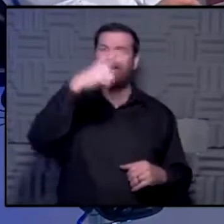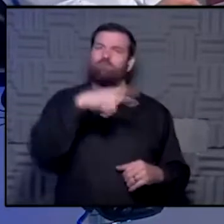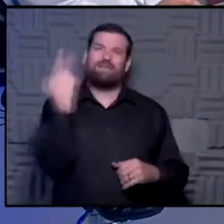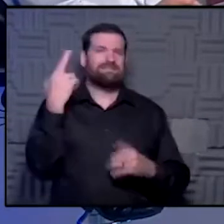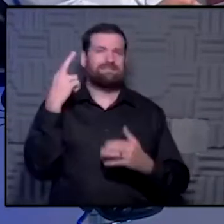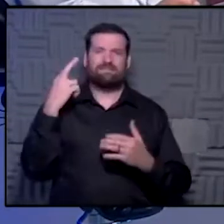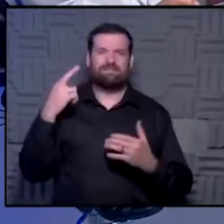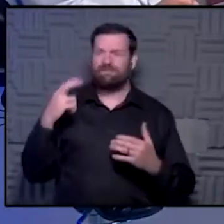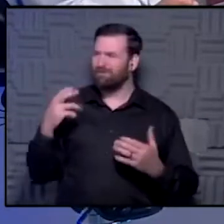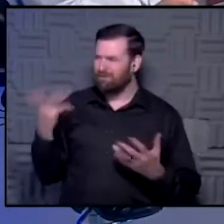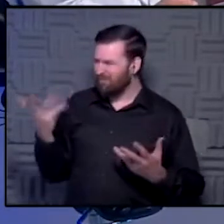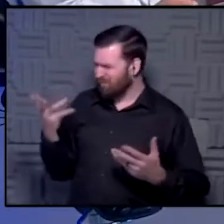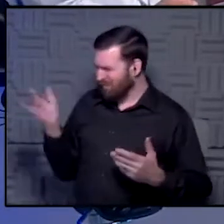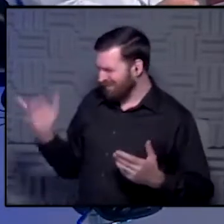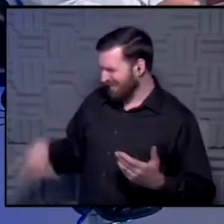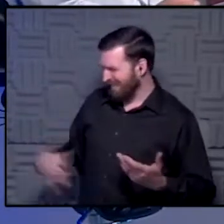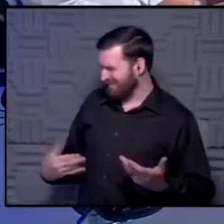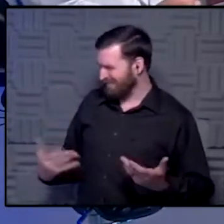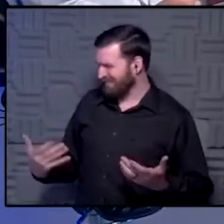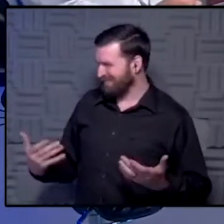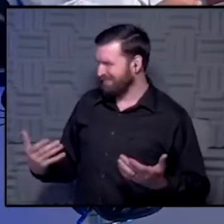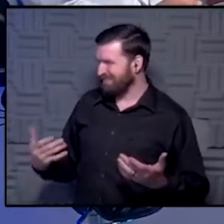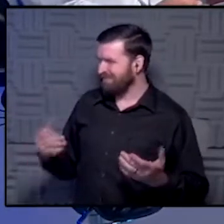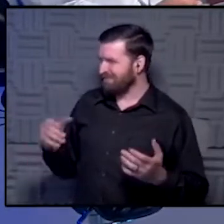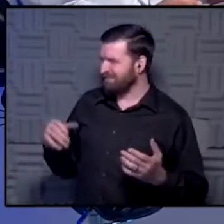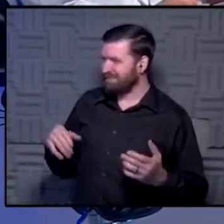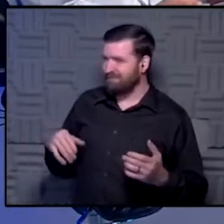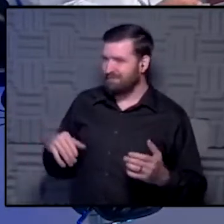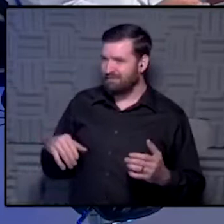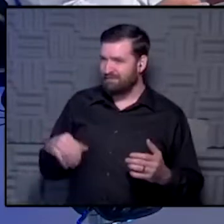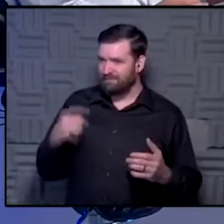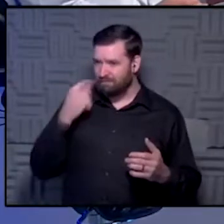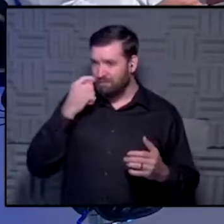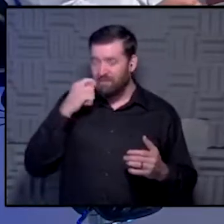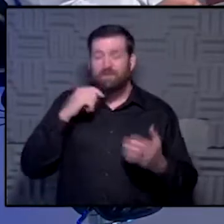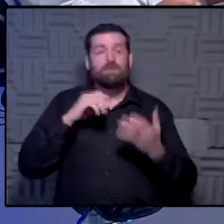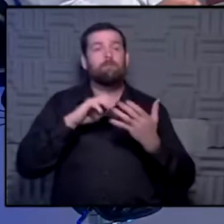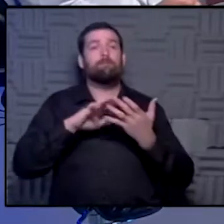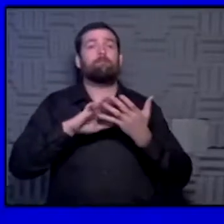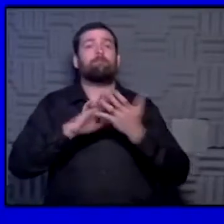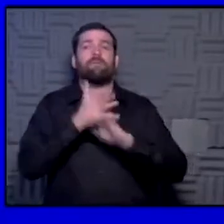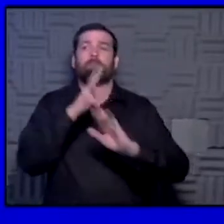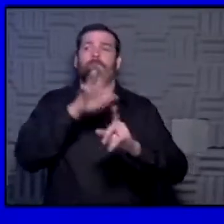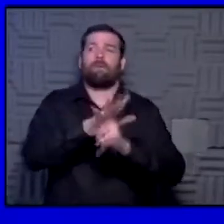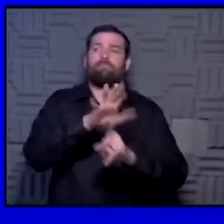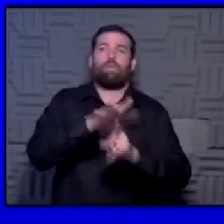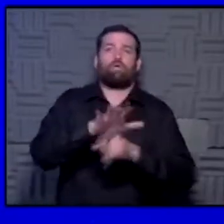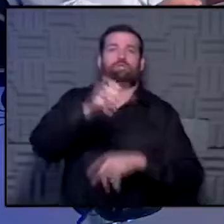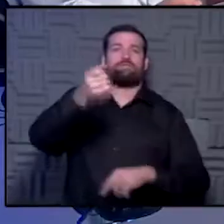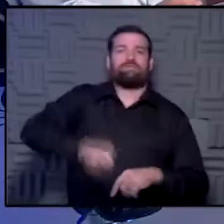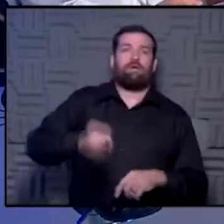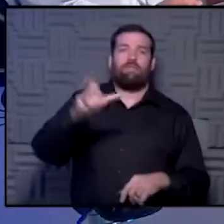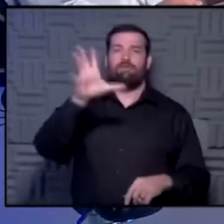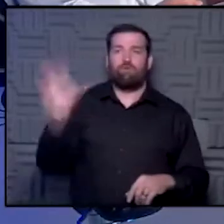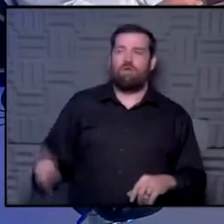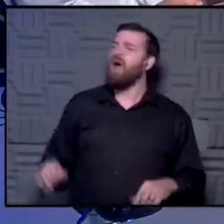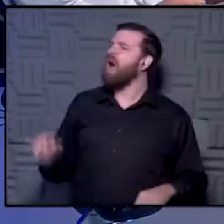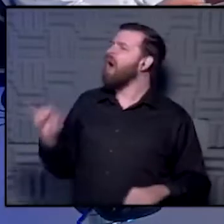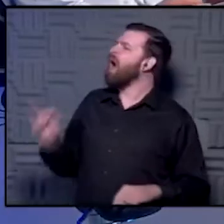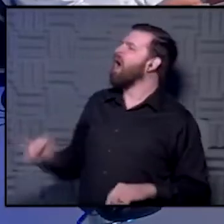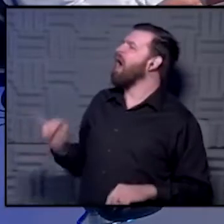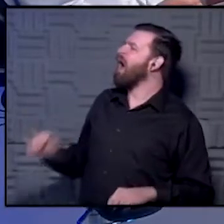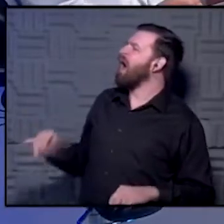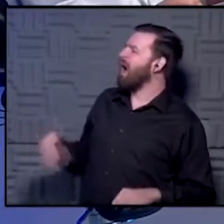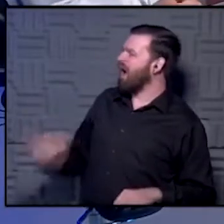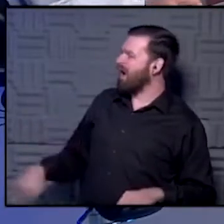on. Okay, so what is a vuvuzela? Have you I can say it. heard the soccer Well, it games? became popular in the South that's African the World vuvuzela? Cup. Oh, God, I know